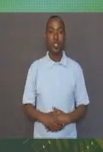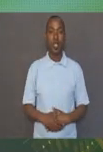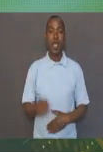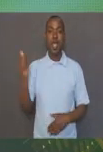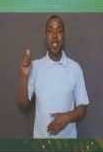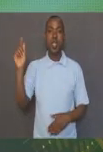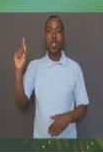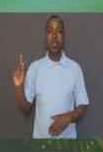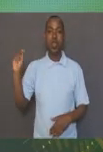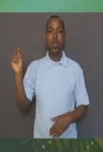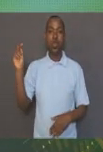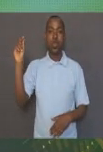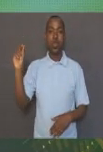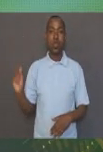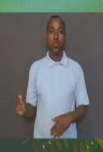parasitic disease